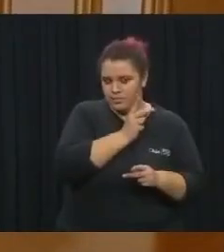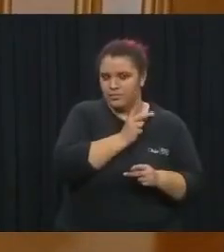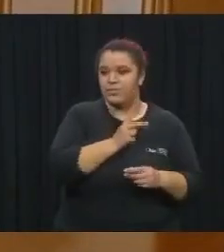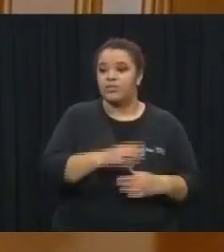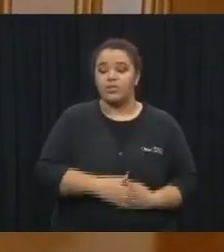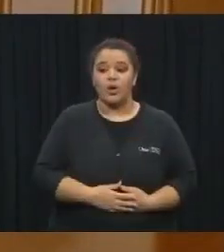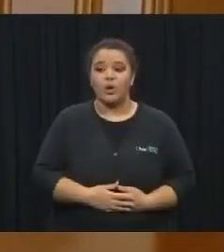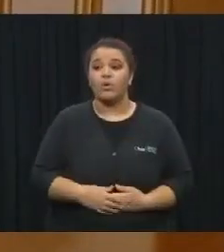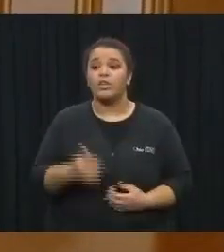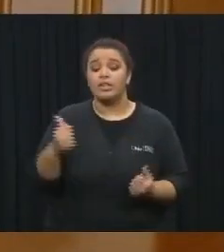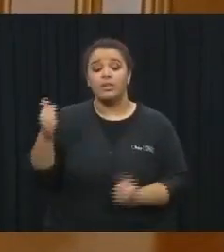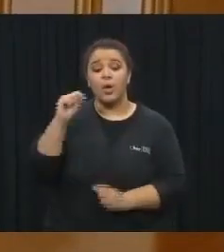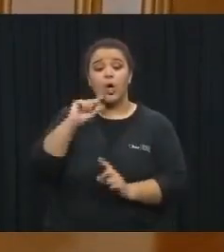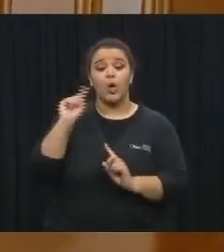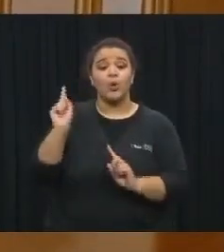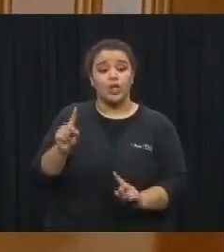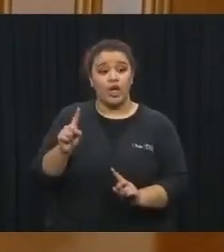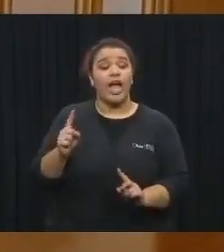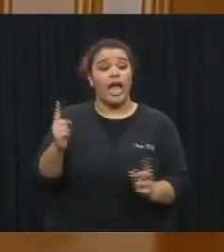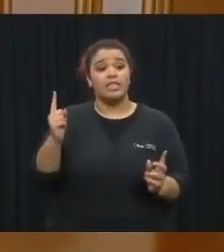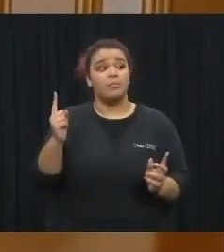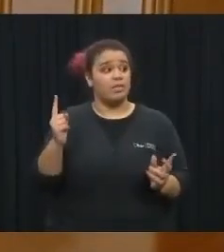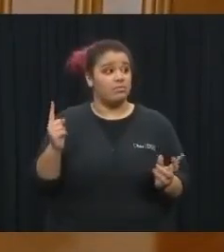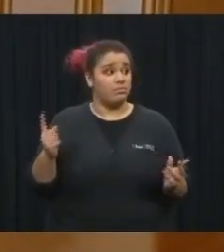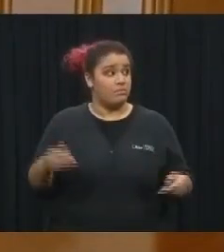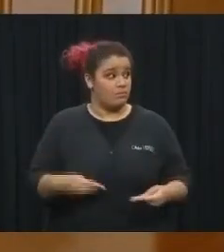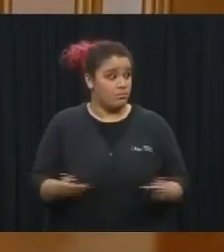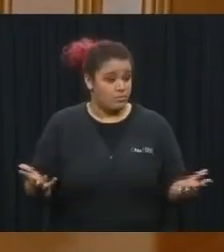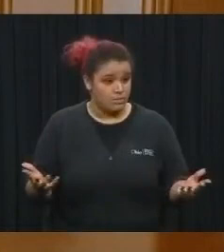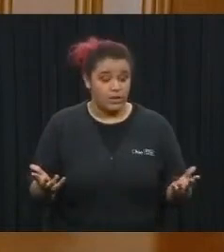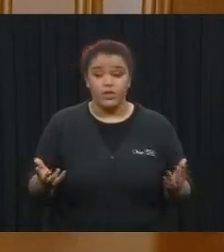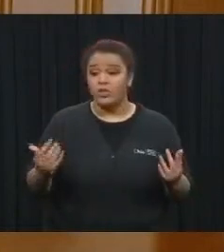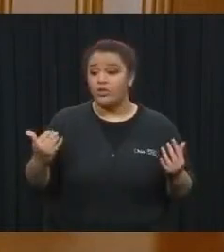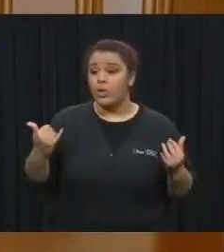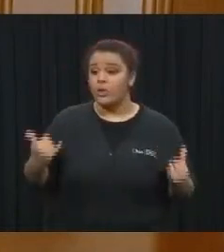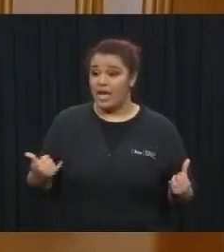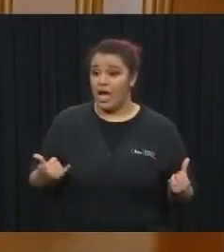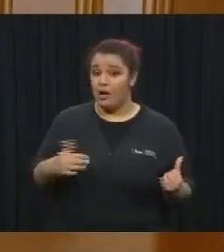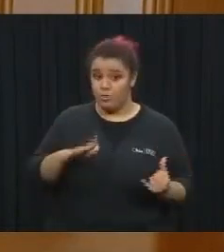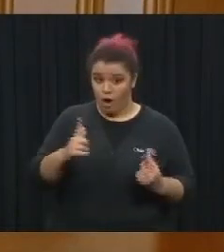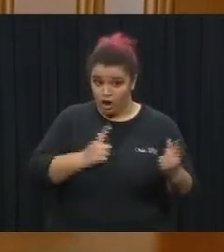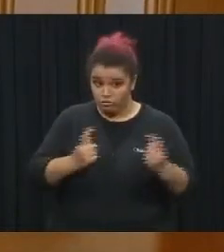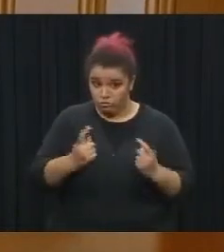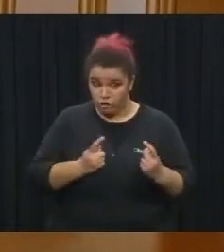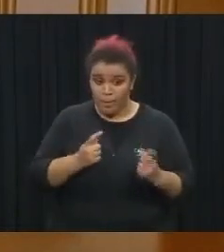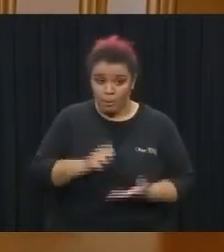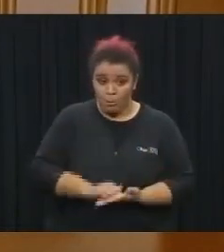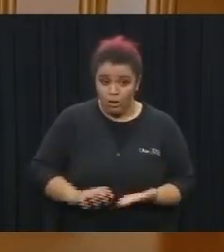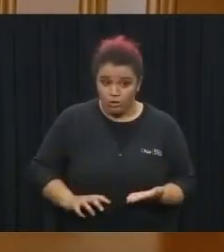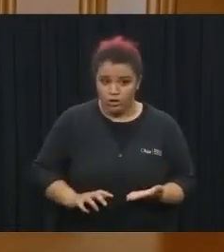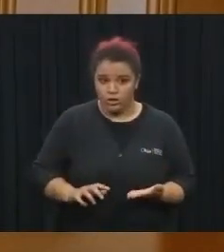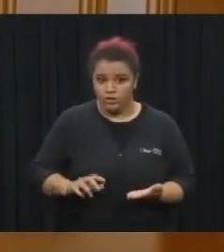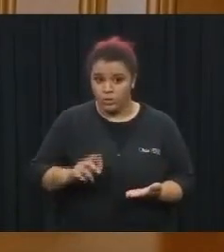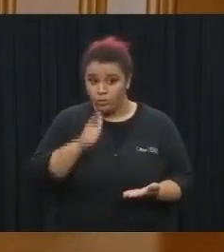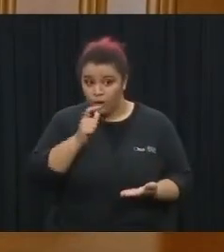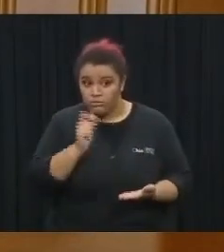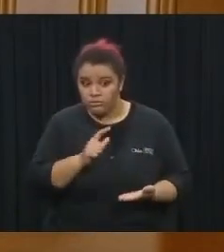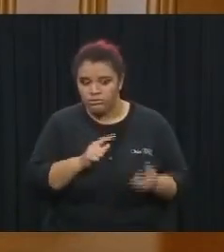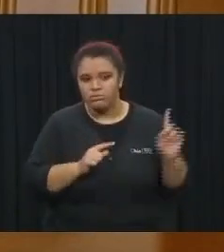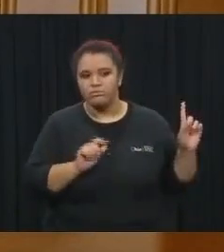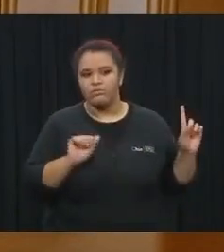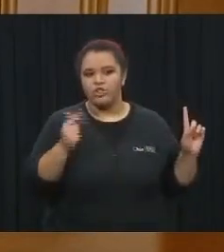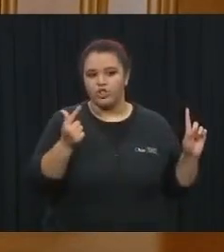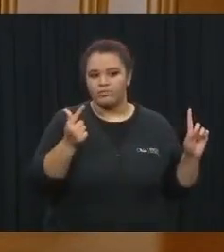the Attorney General now is handling that. So you need to talk to the Attorney General on that. So